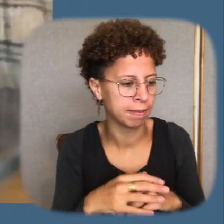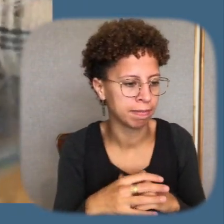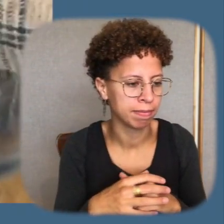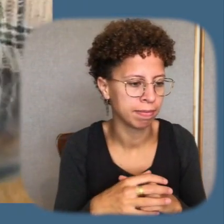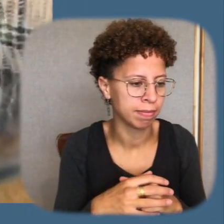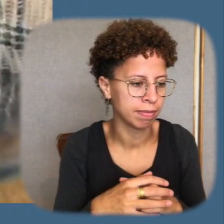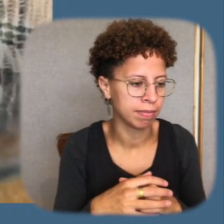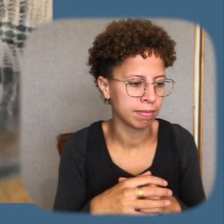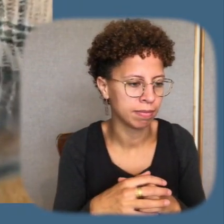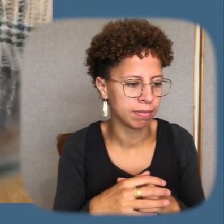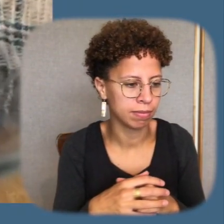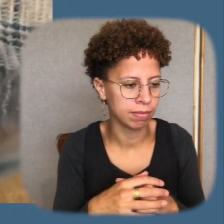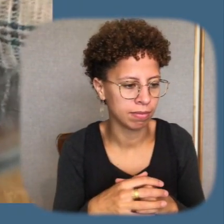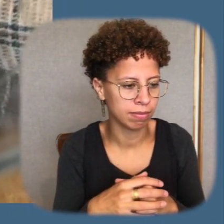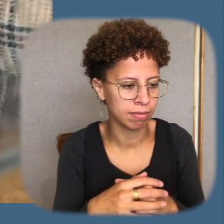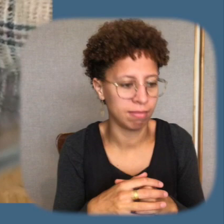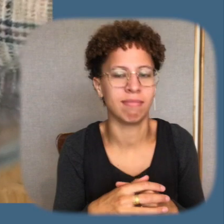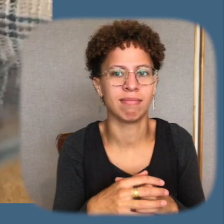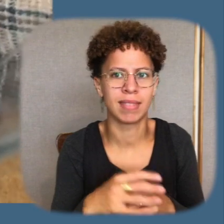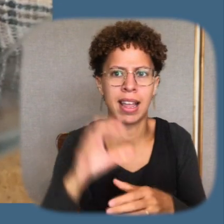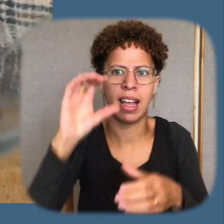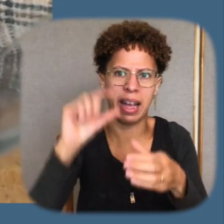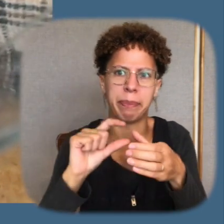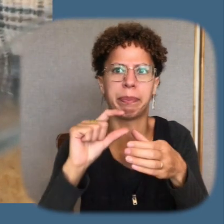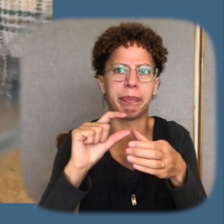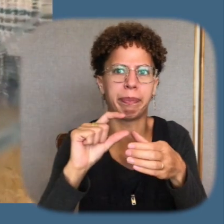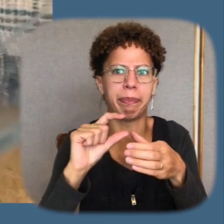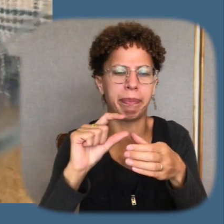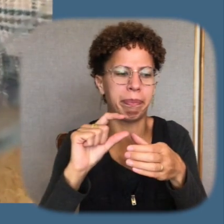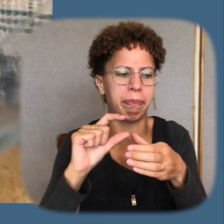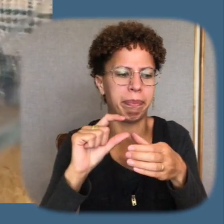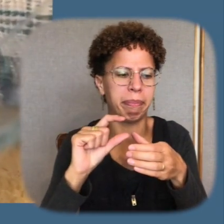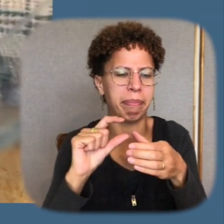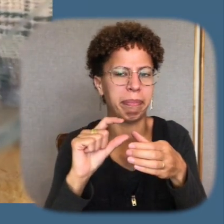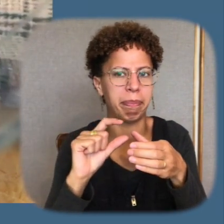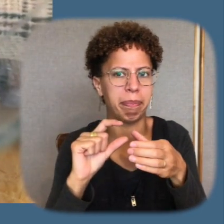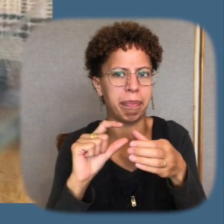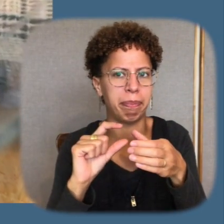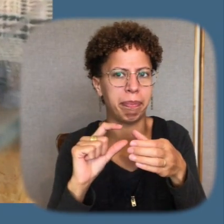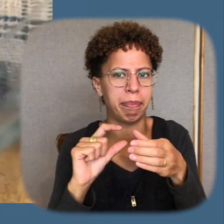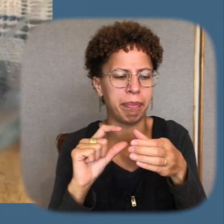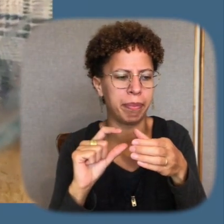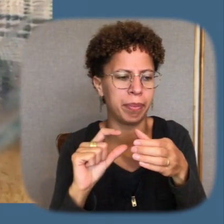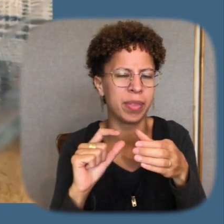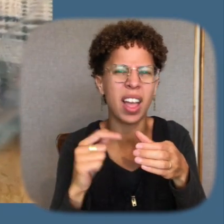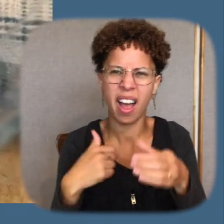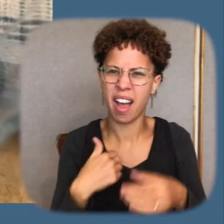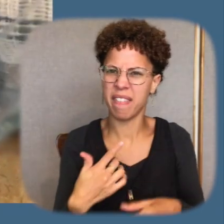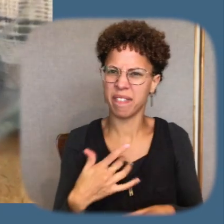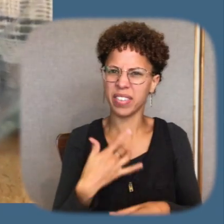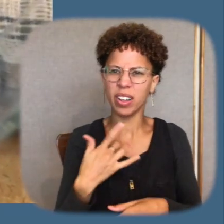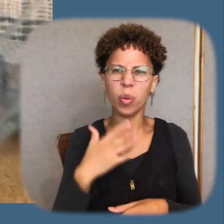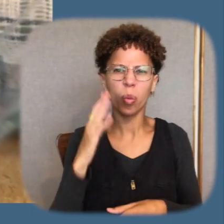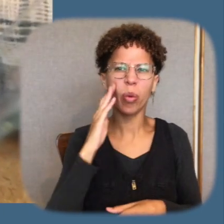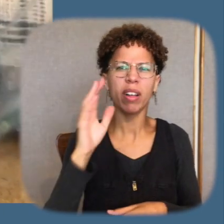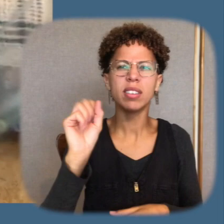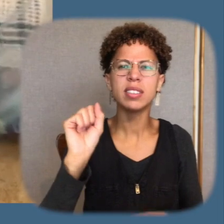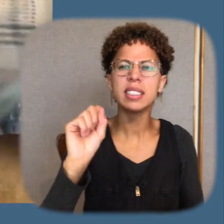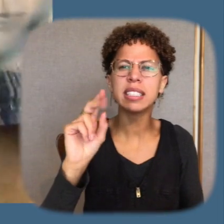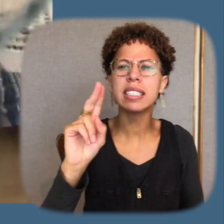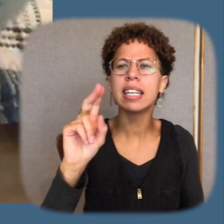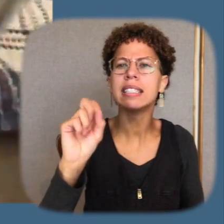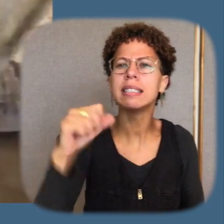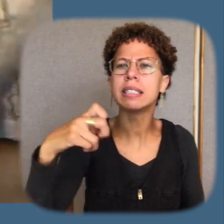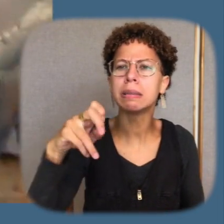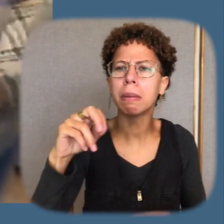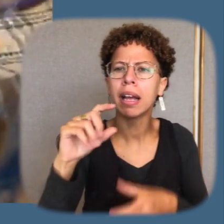time to try red. Oh, it just kind of stuck there, didn't it? I think it's going to kind of suspend.